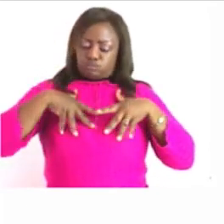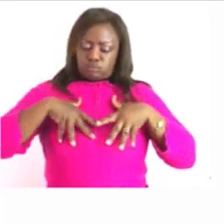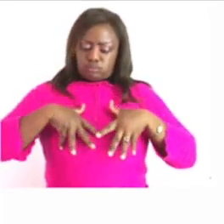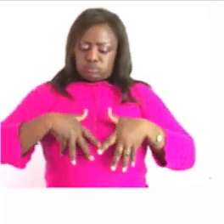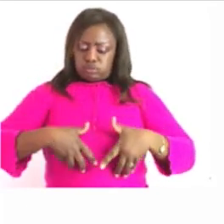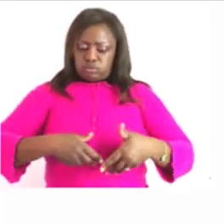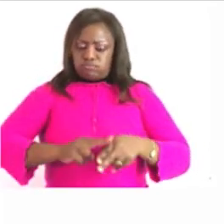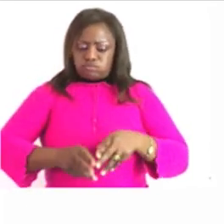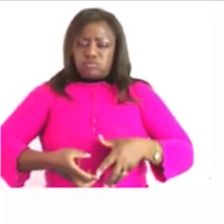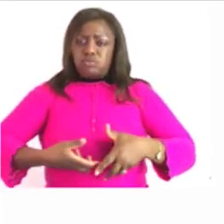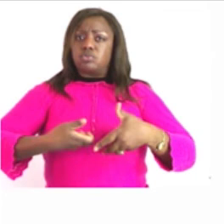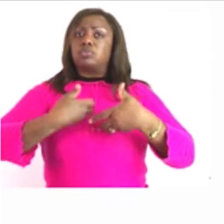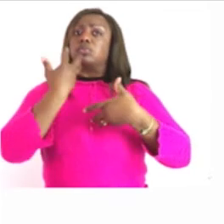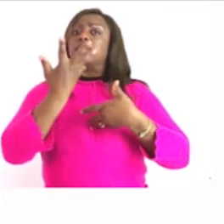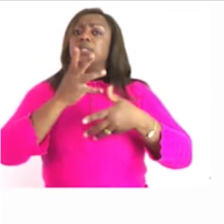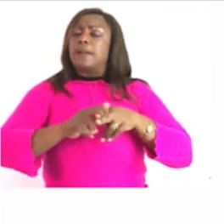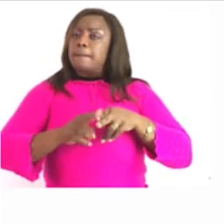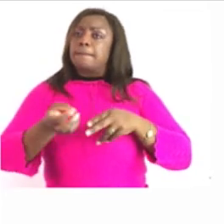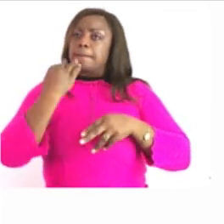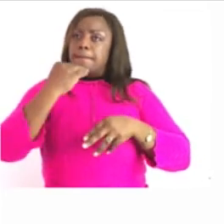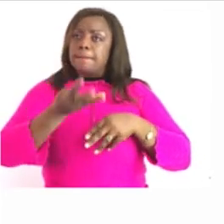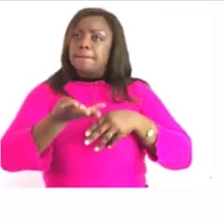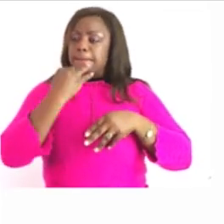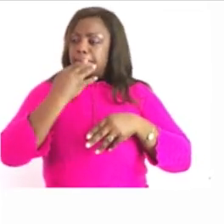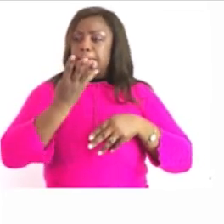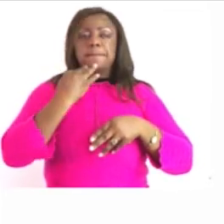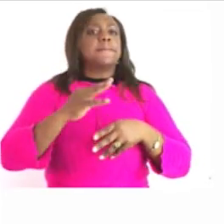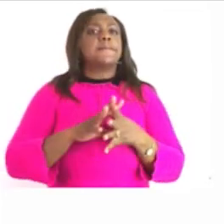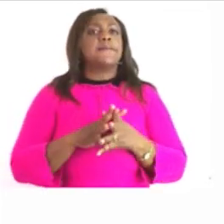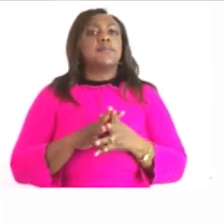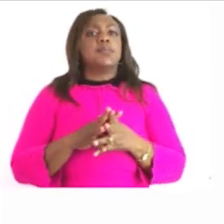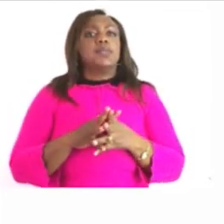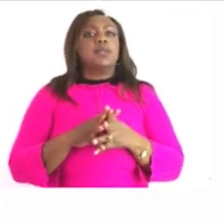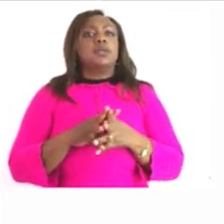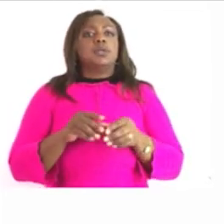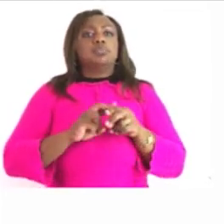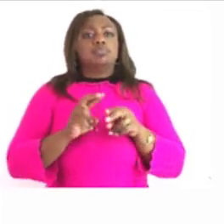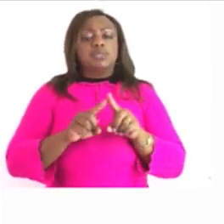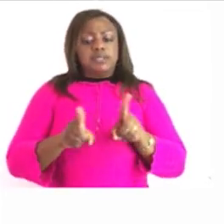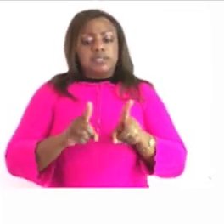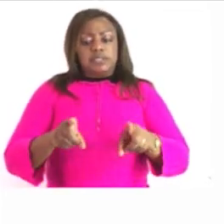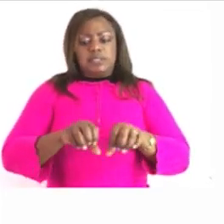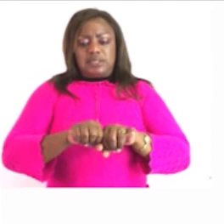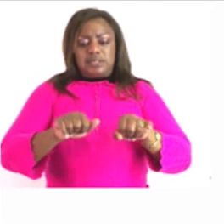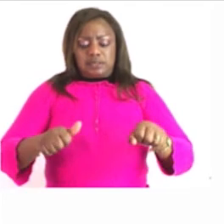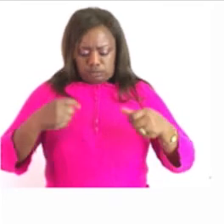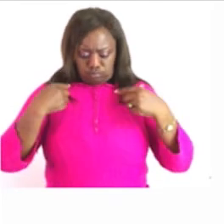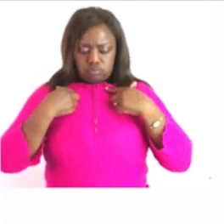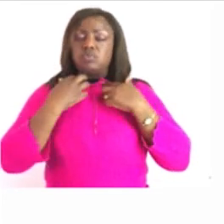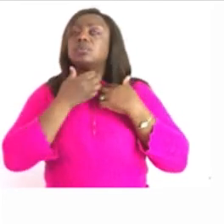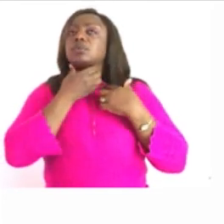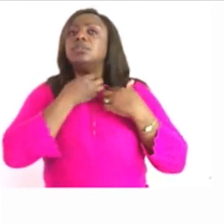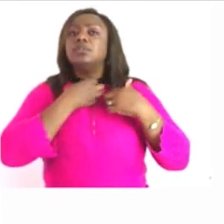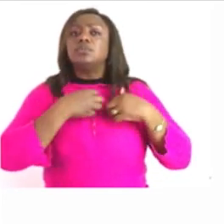down again, it goes to pharynx, and then it goes to trachea, bronchi, bronchial, alveoli. And